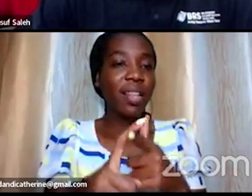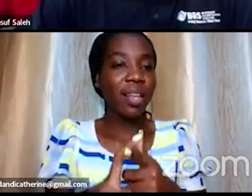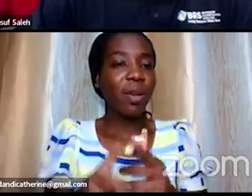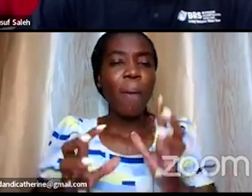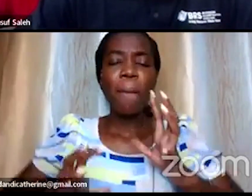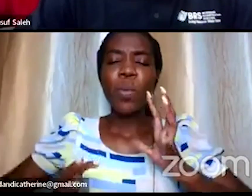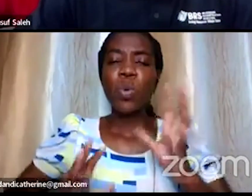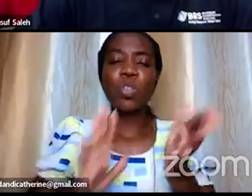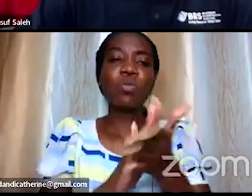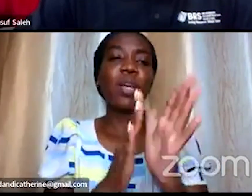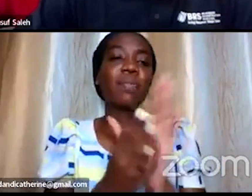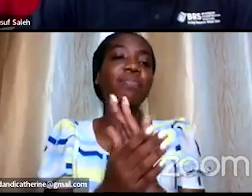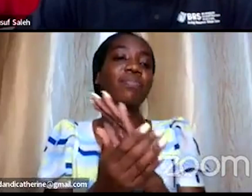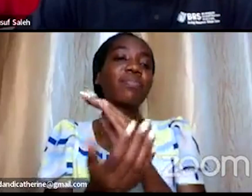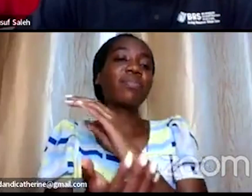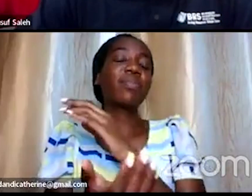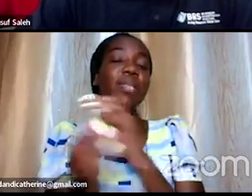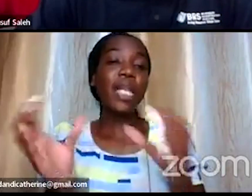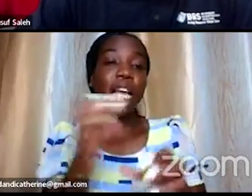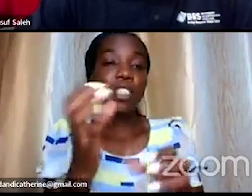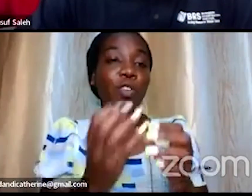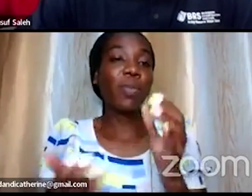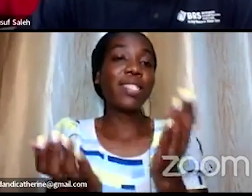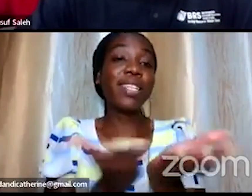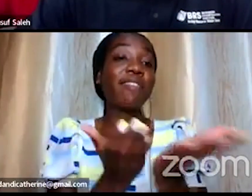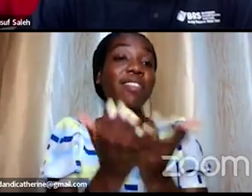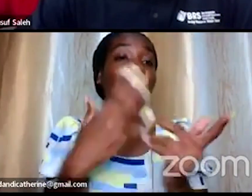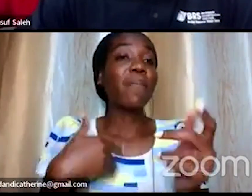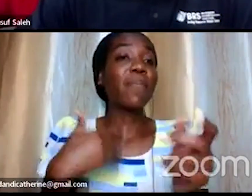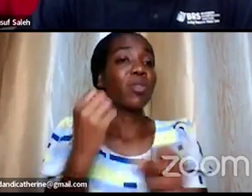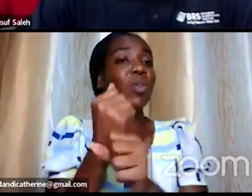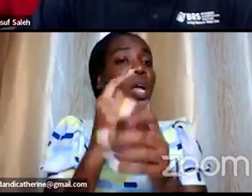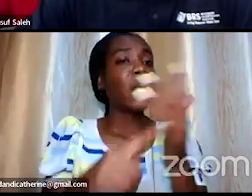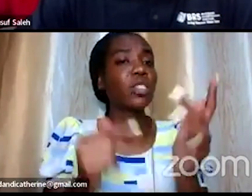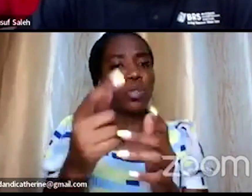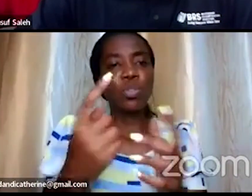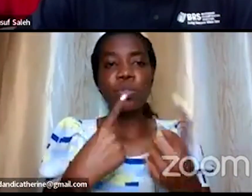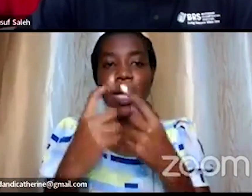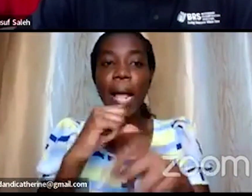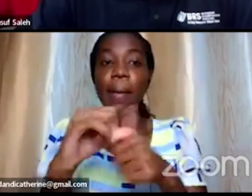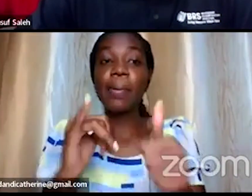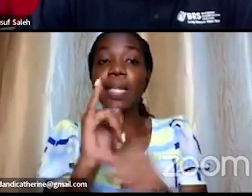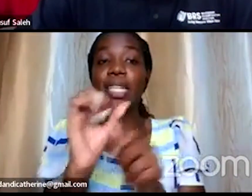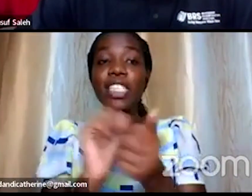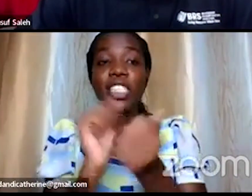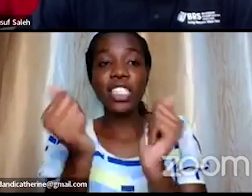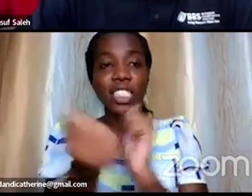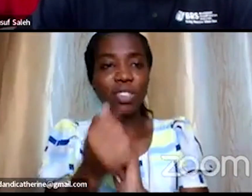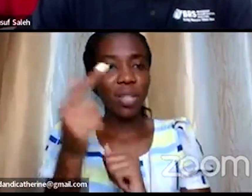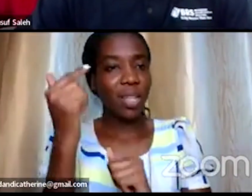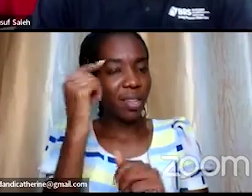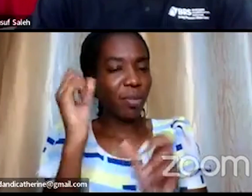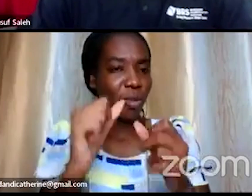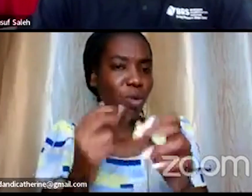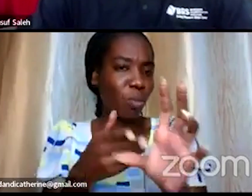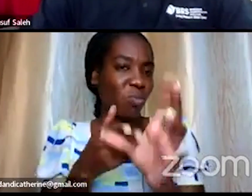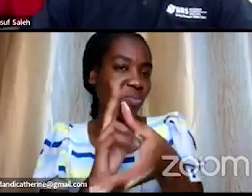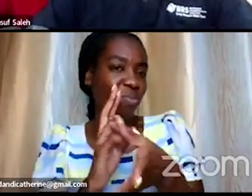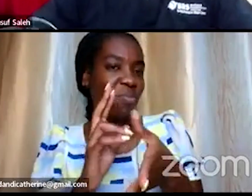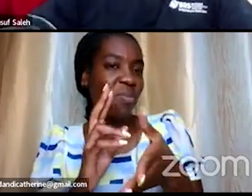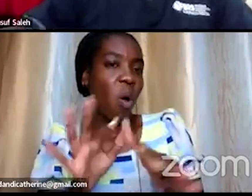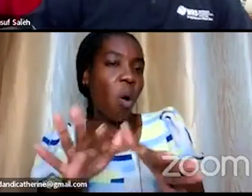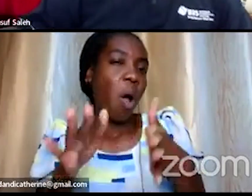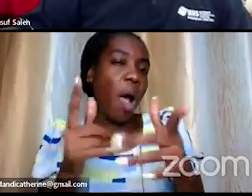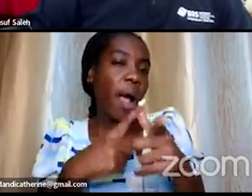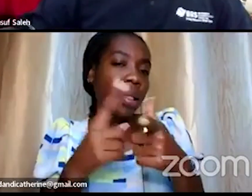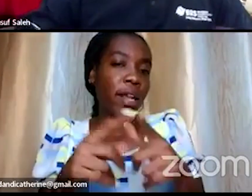customer service. And I just want you to speak to that change. What do you think? Should she quit and go and